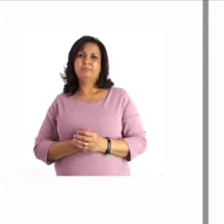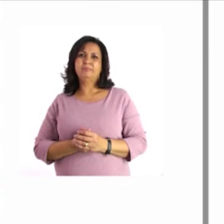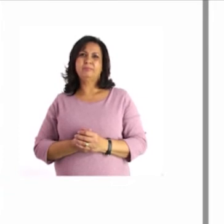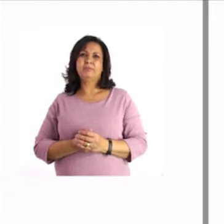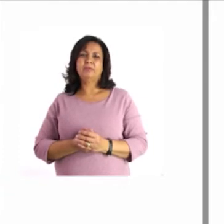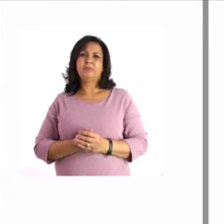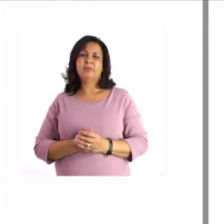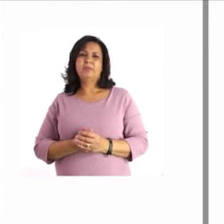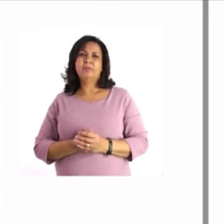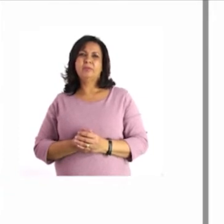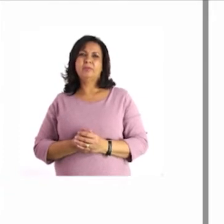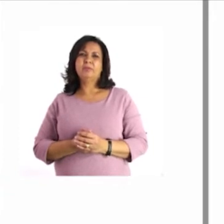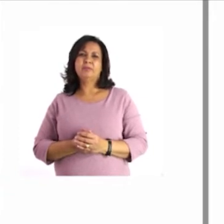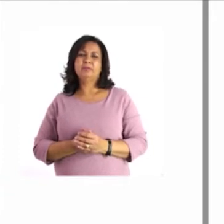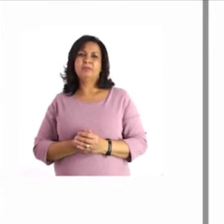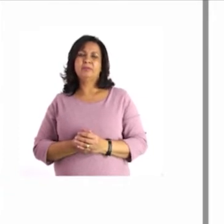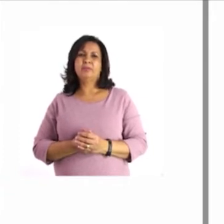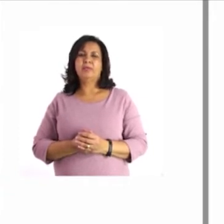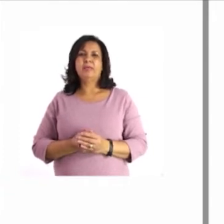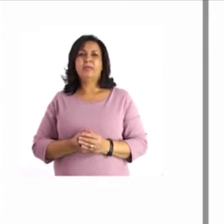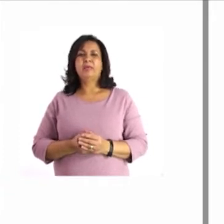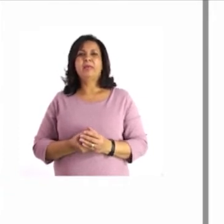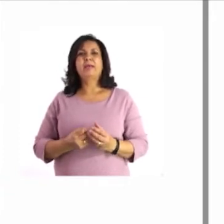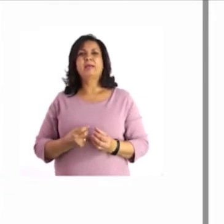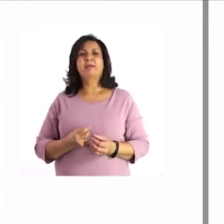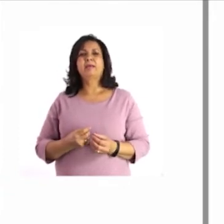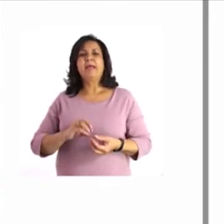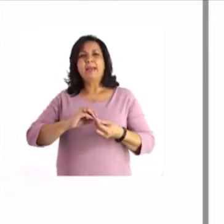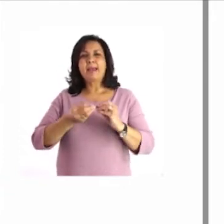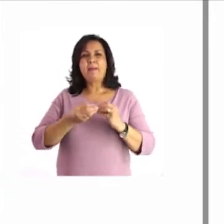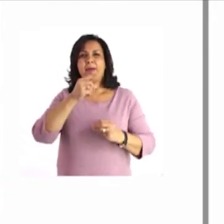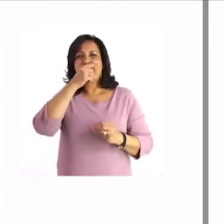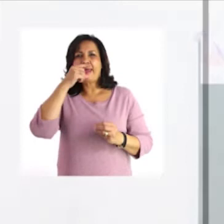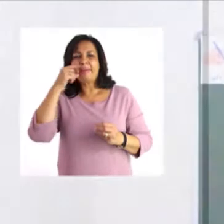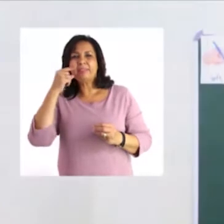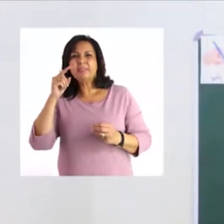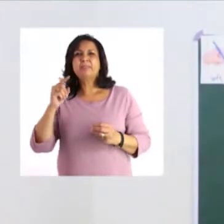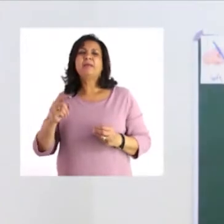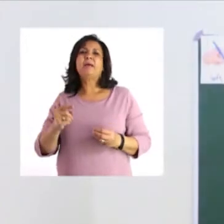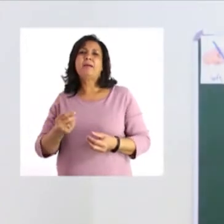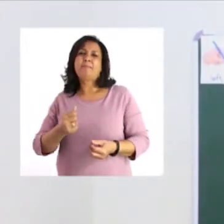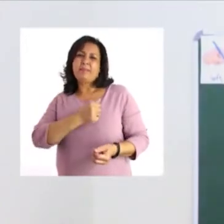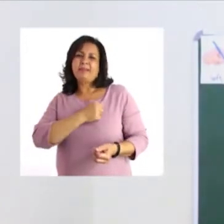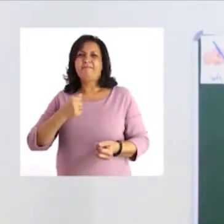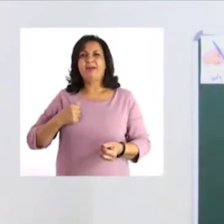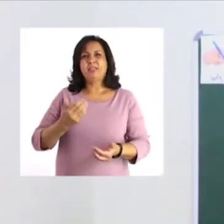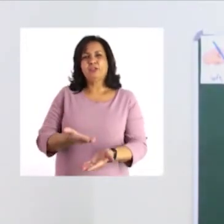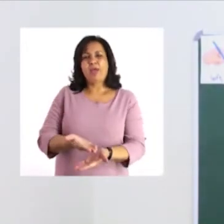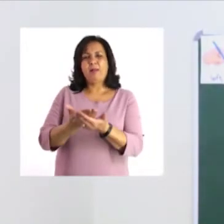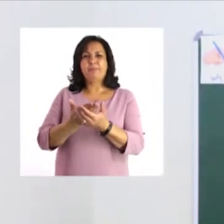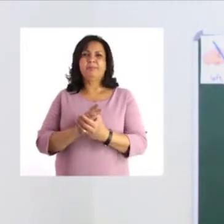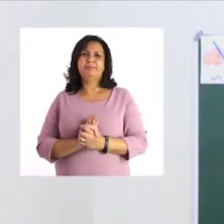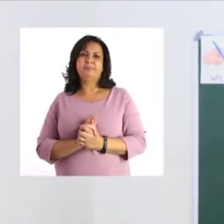use this and do some number names with your family. Ask mommy or daddy to help you. You may write the number